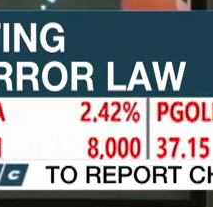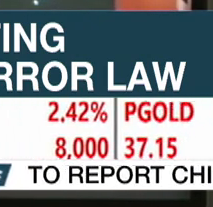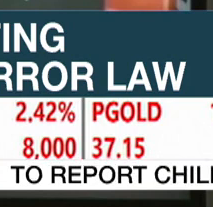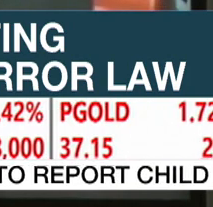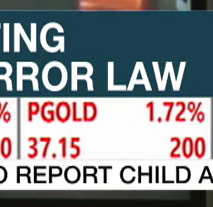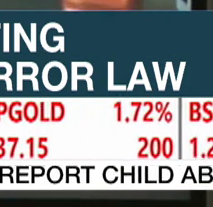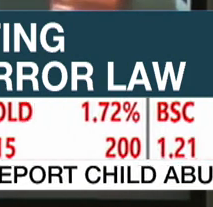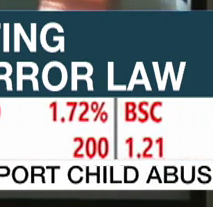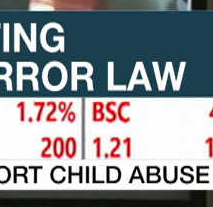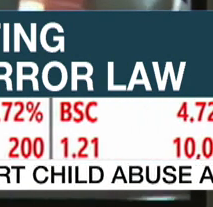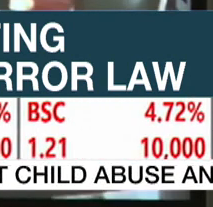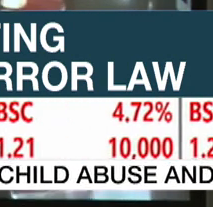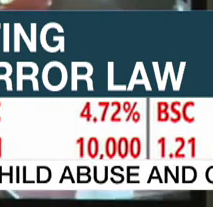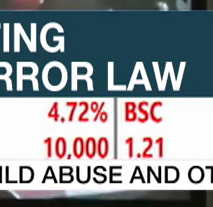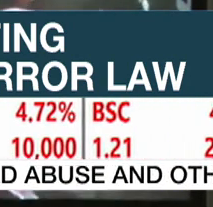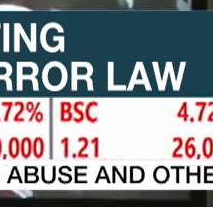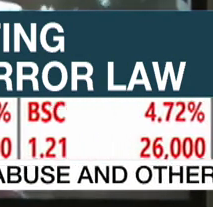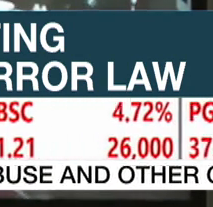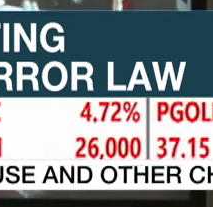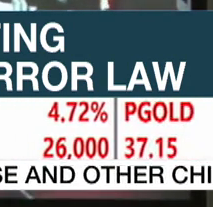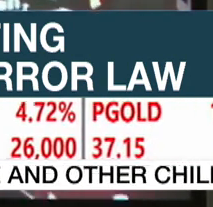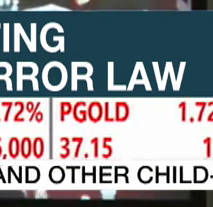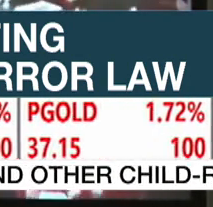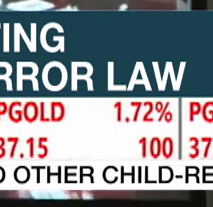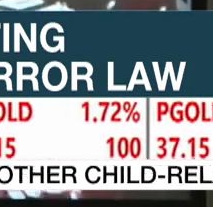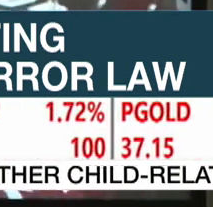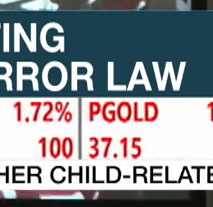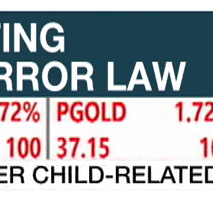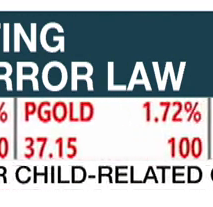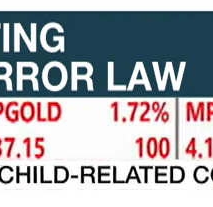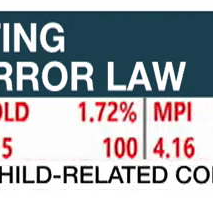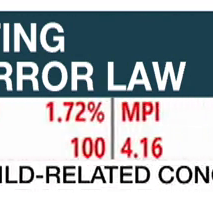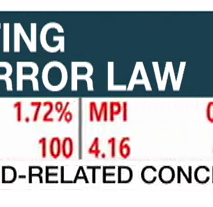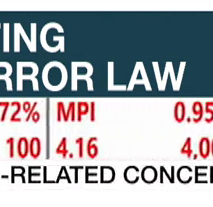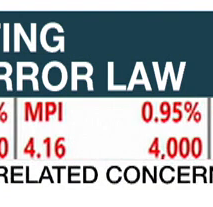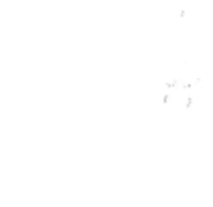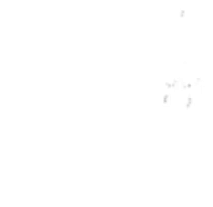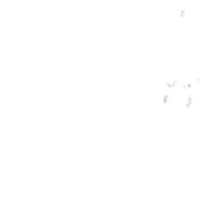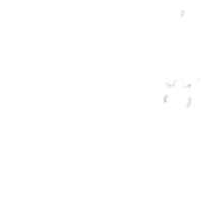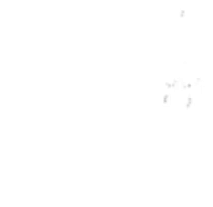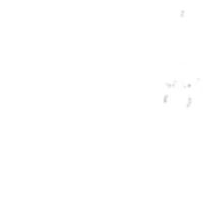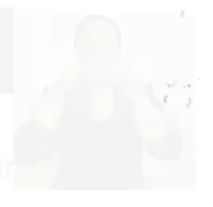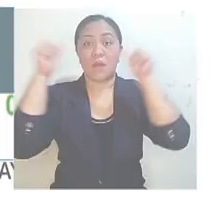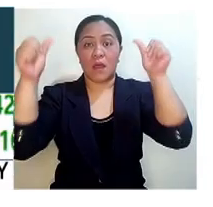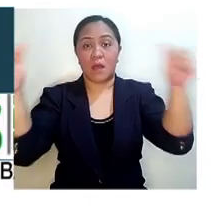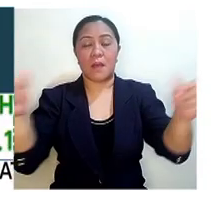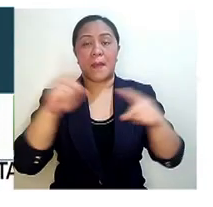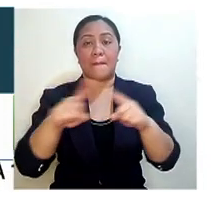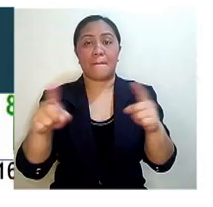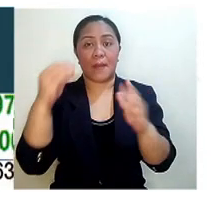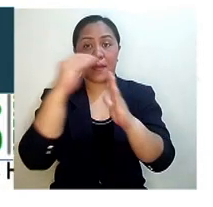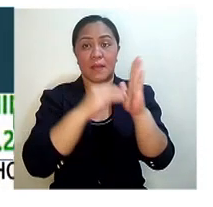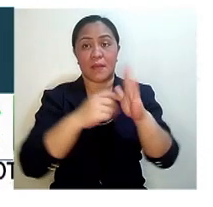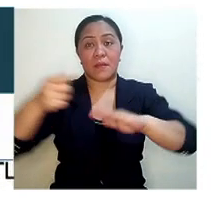result. No details, however, were given as to when the justice took the test and results came out. But another source said the justice immediately informed